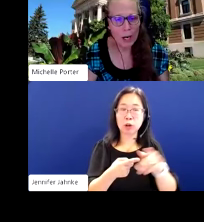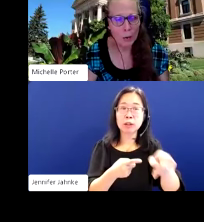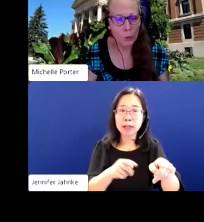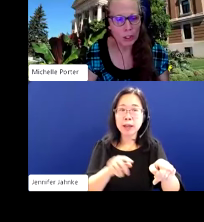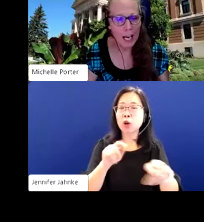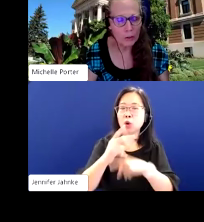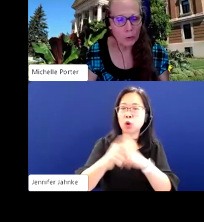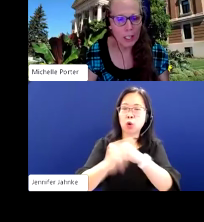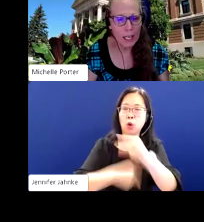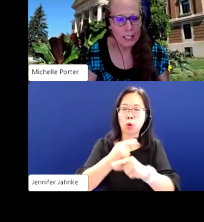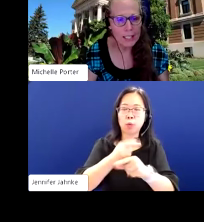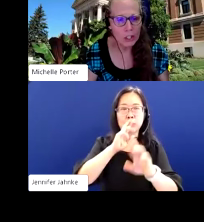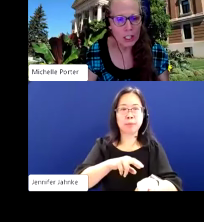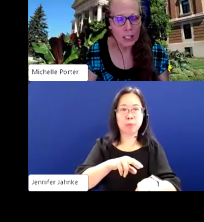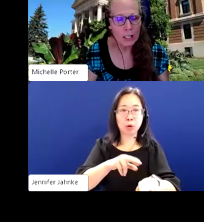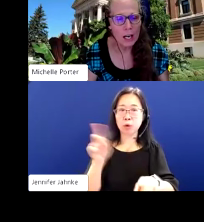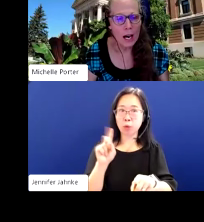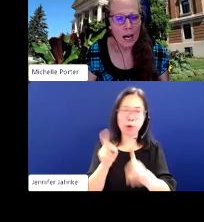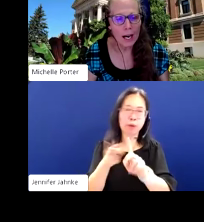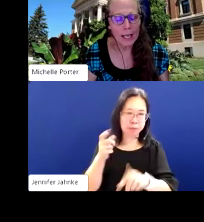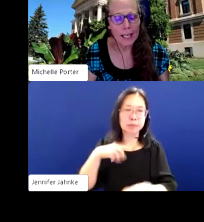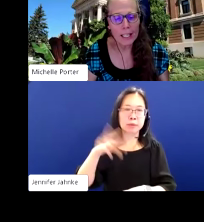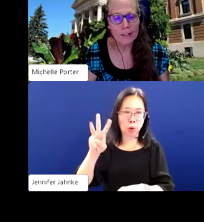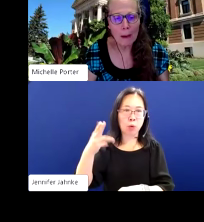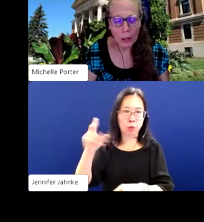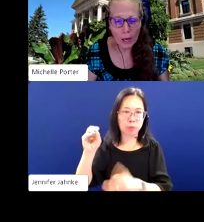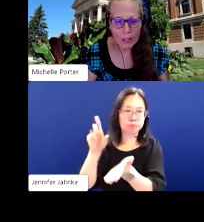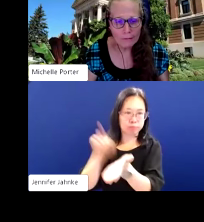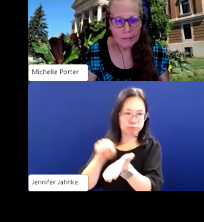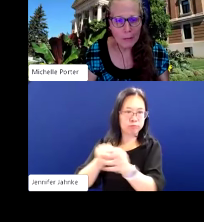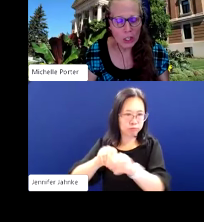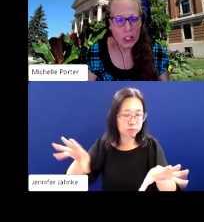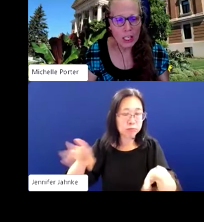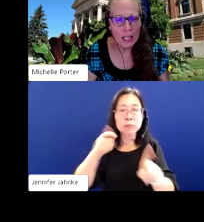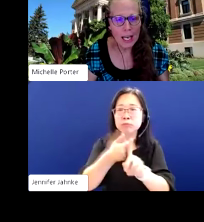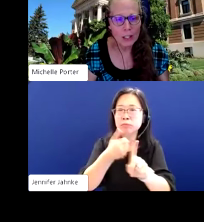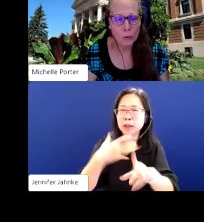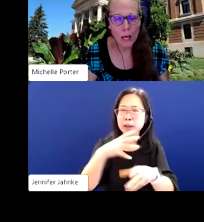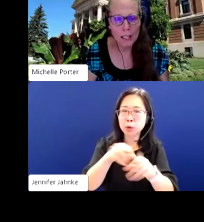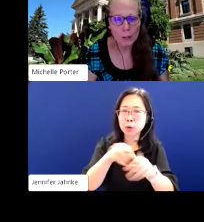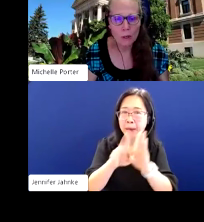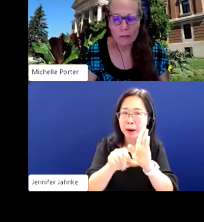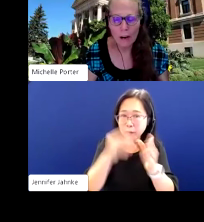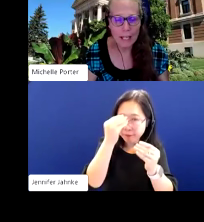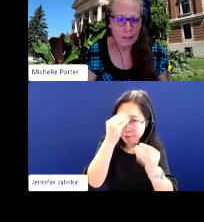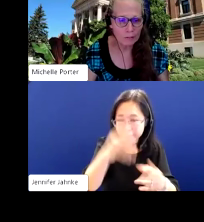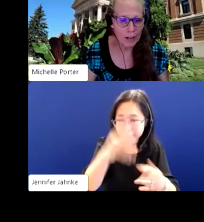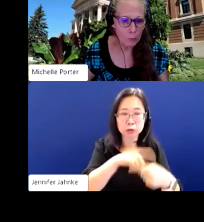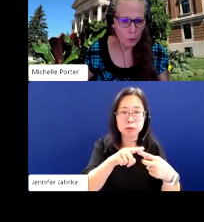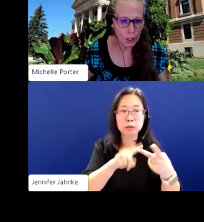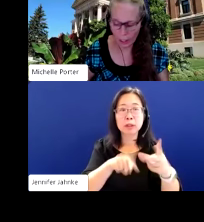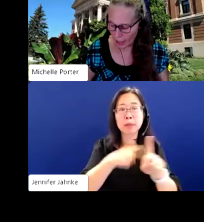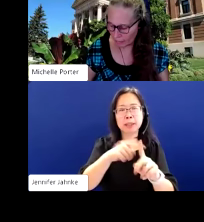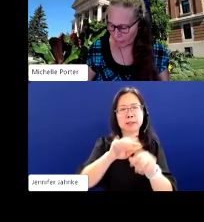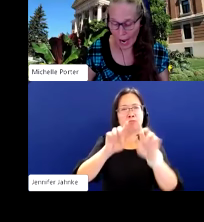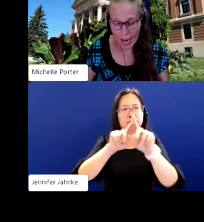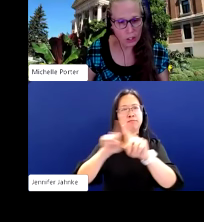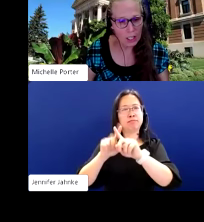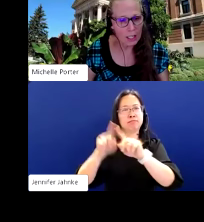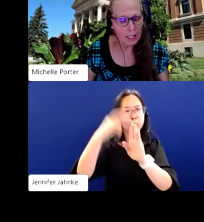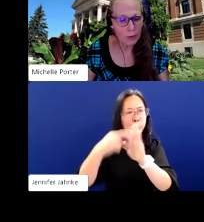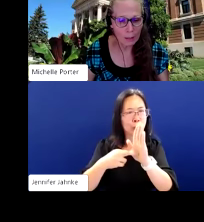out by the World Health Organization. It gives background information as well as provides a framework